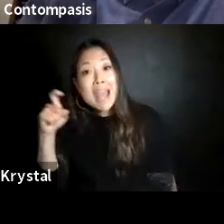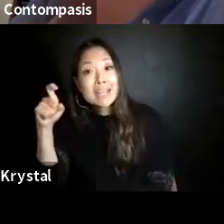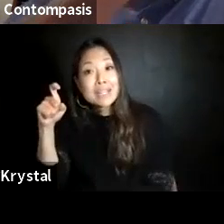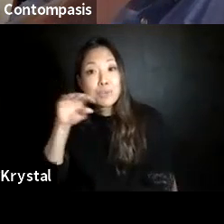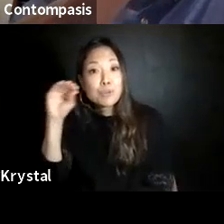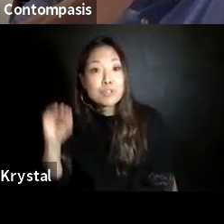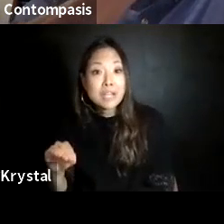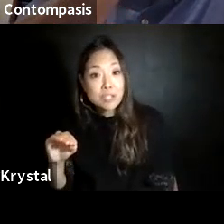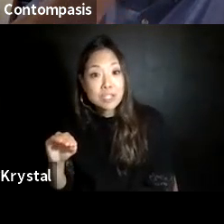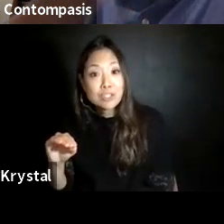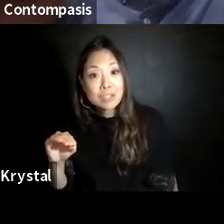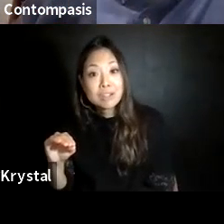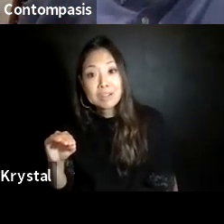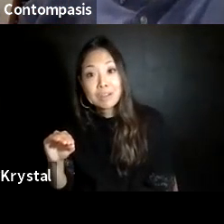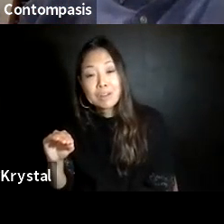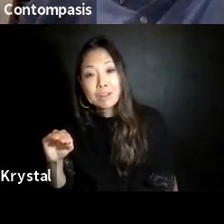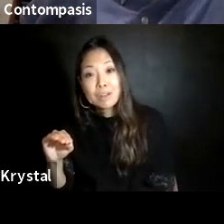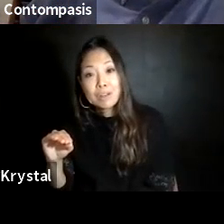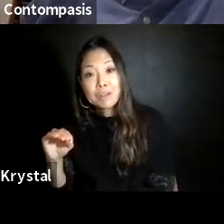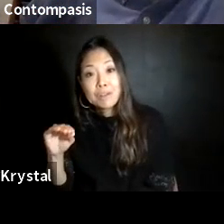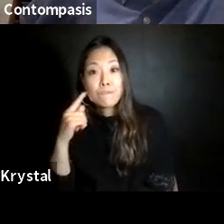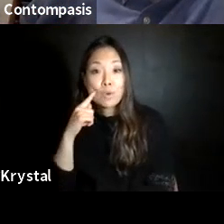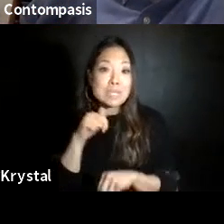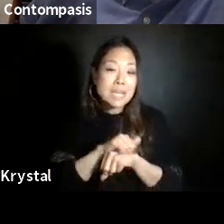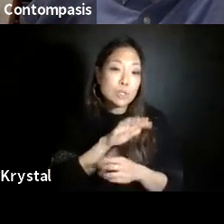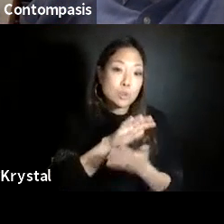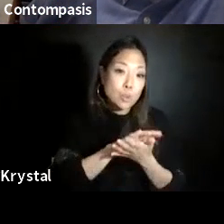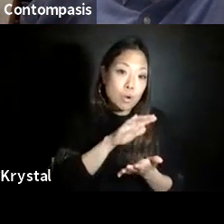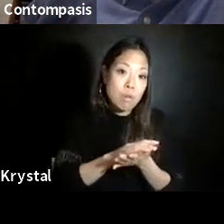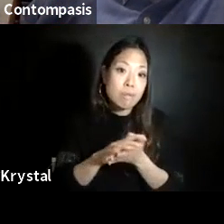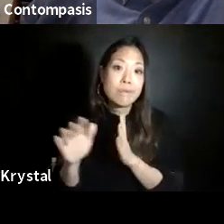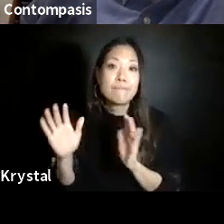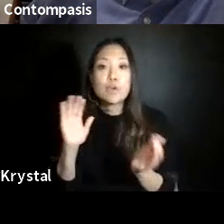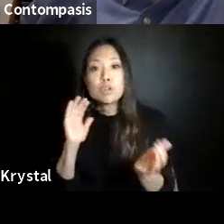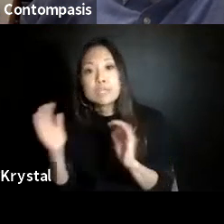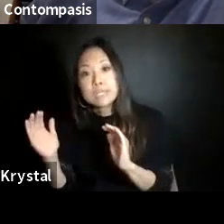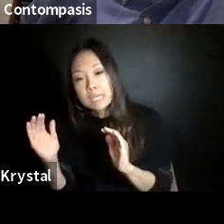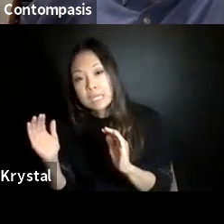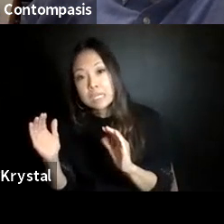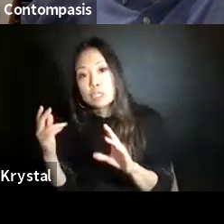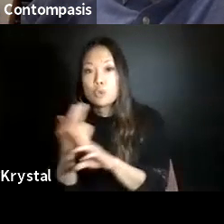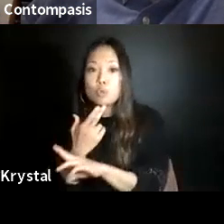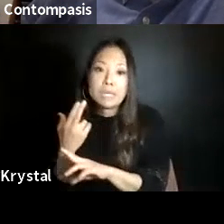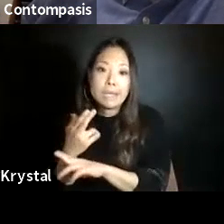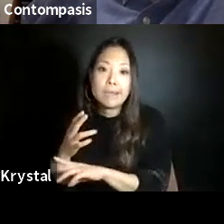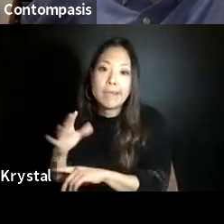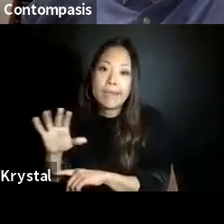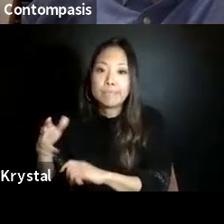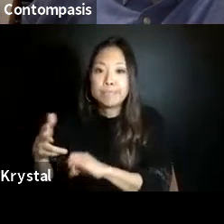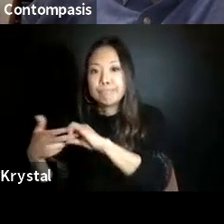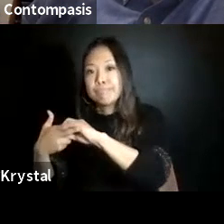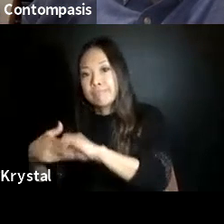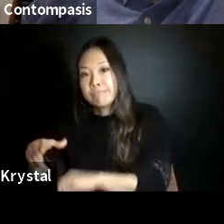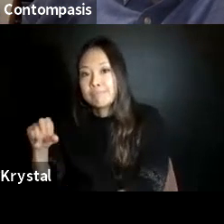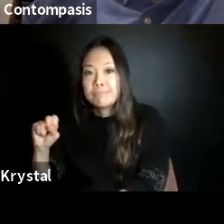of sending schools versus using some sort of set aside for socioeconomic status?